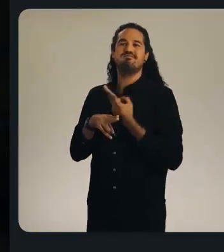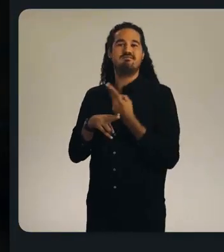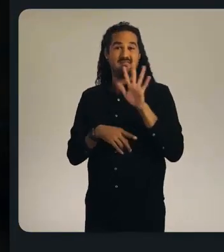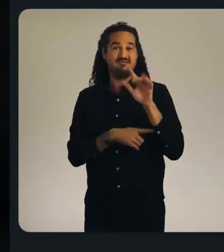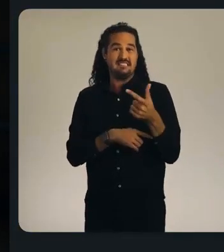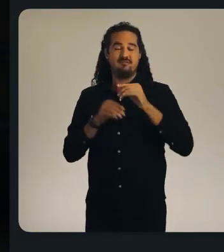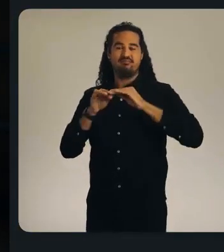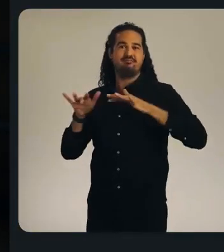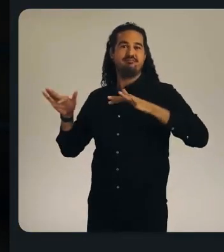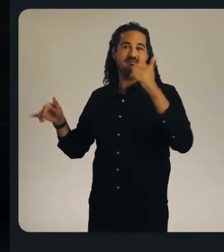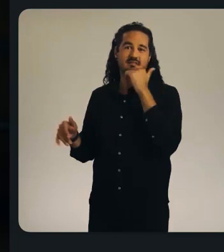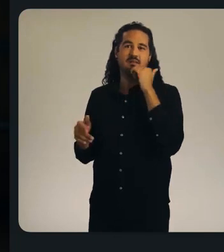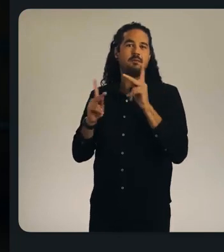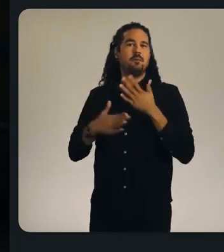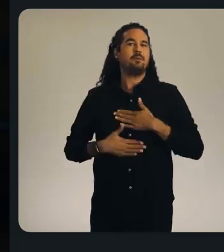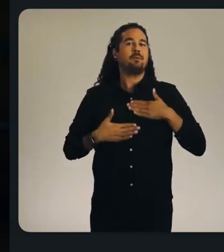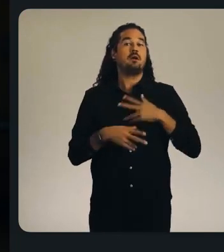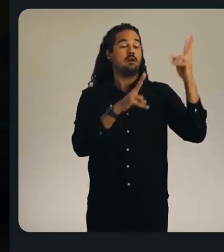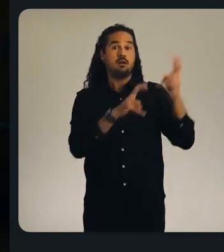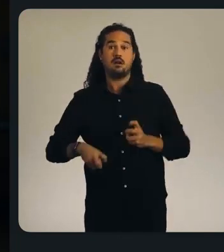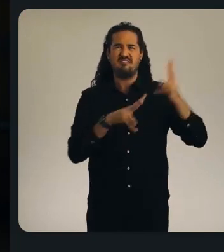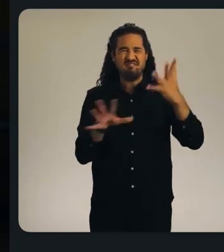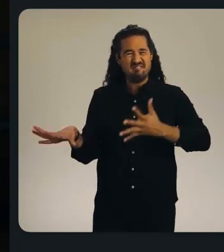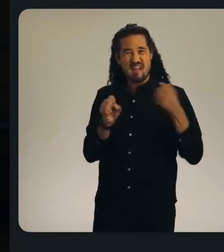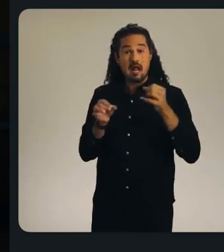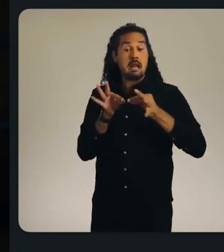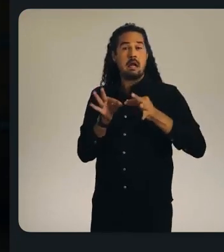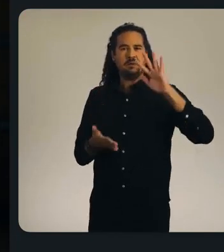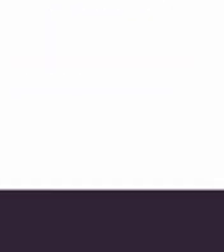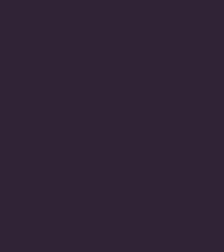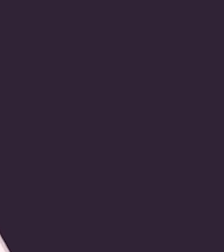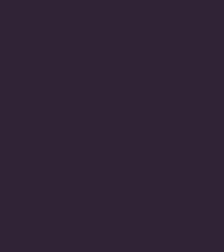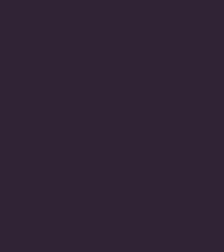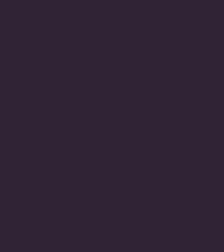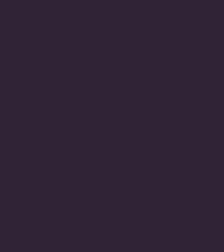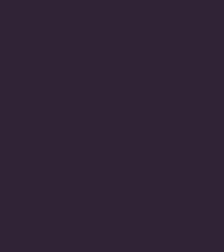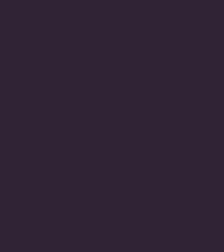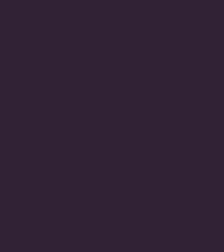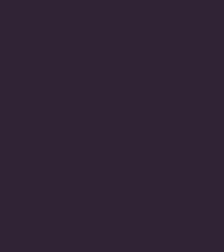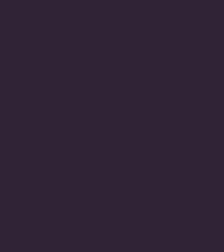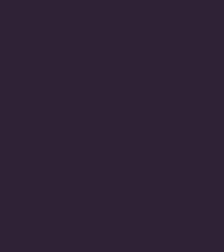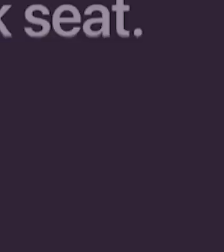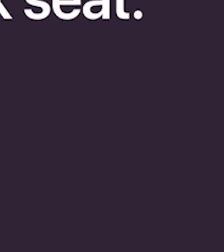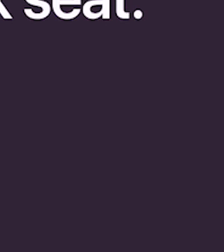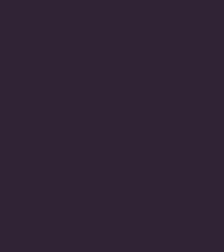5G every day for super fast downloads and uploads, lower latency, and new experiences on the go.